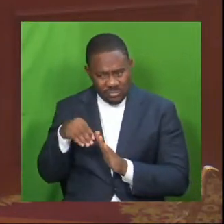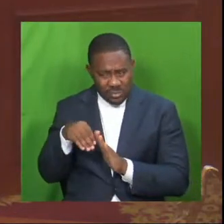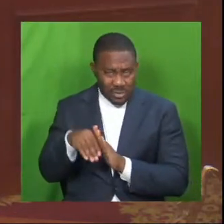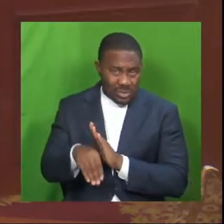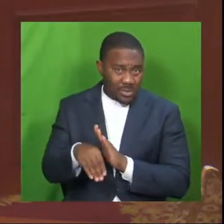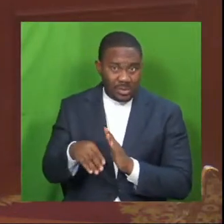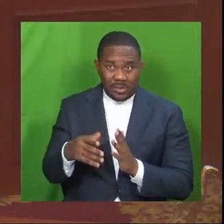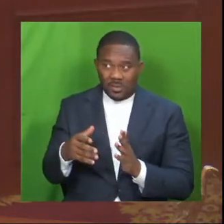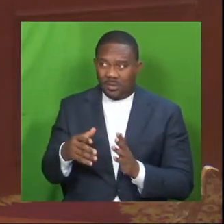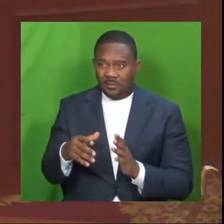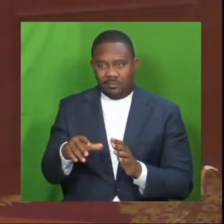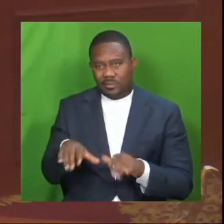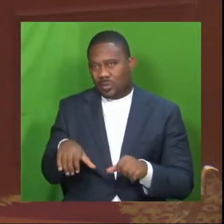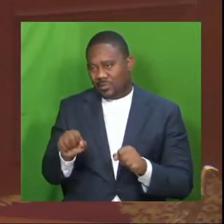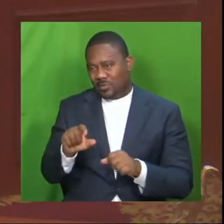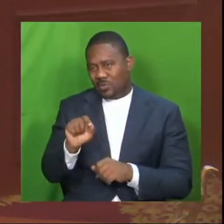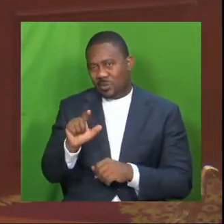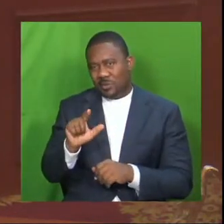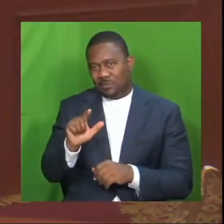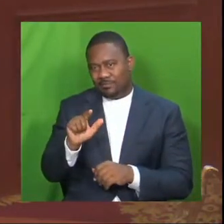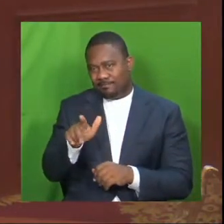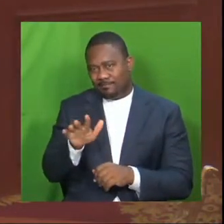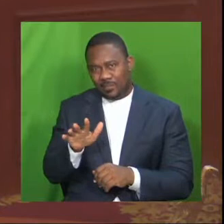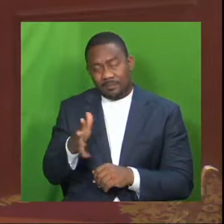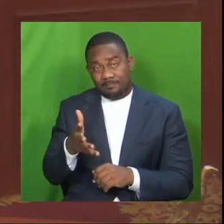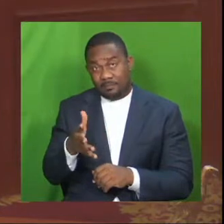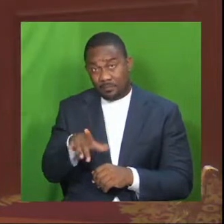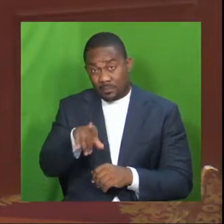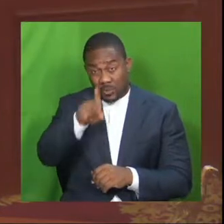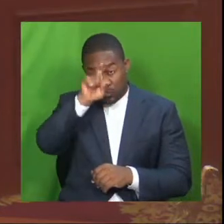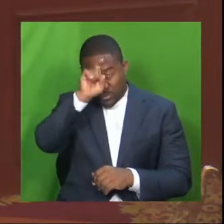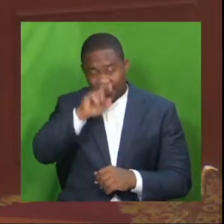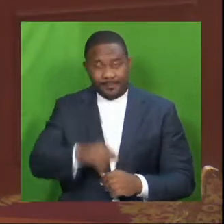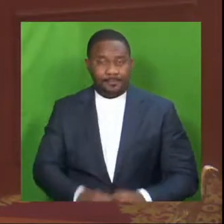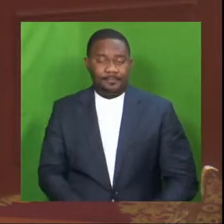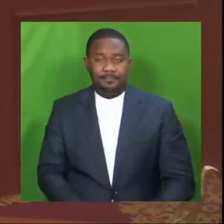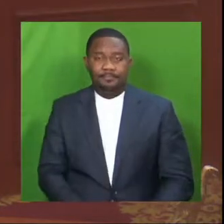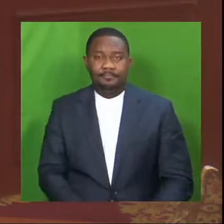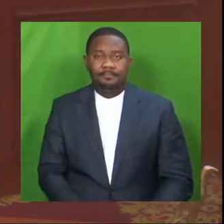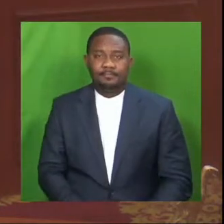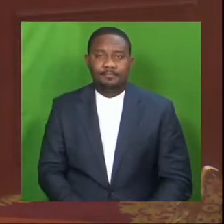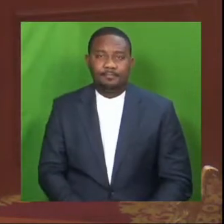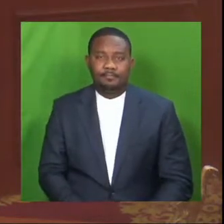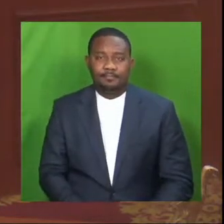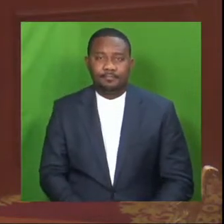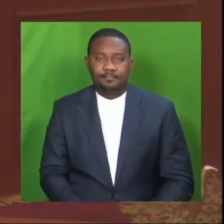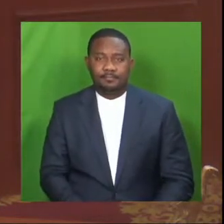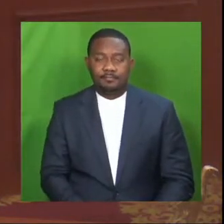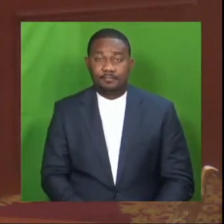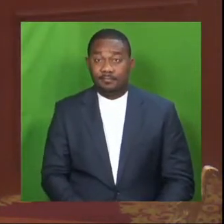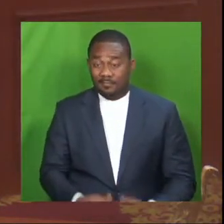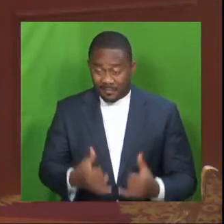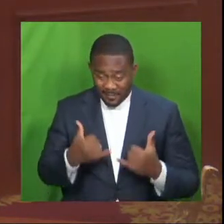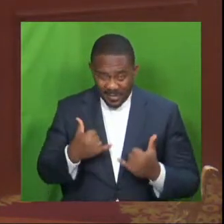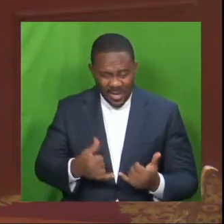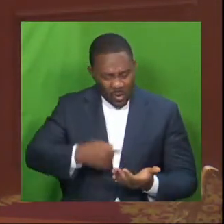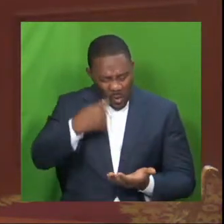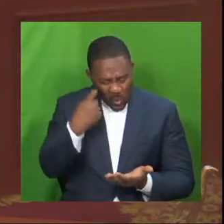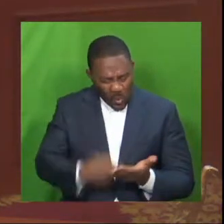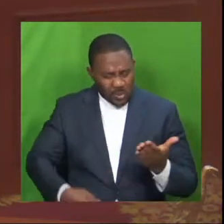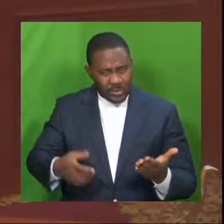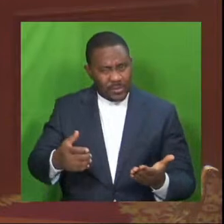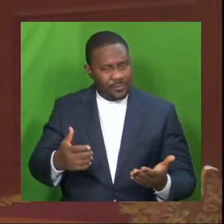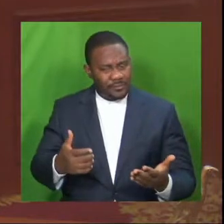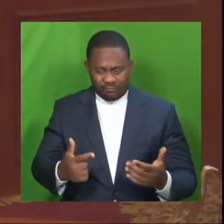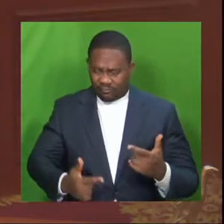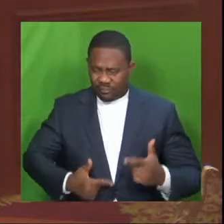in 2025? We shall ask. Mr. Speaker, the cost of living and cost of doing